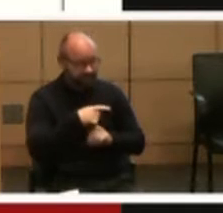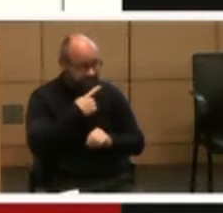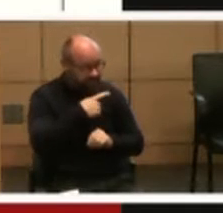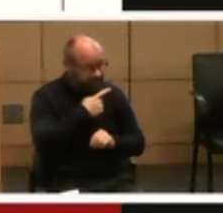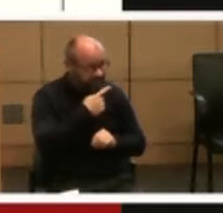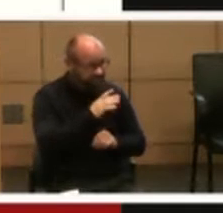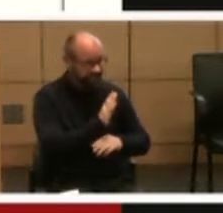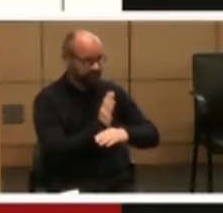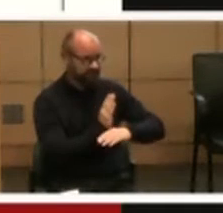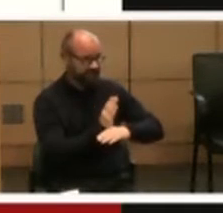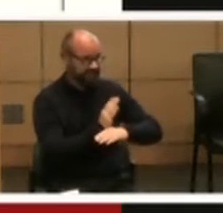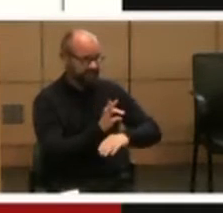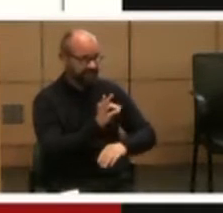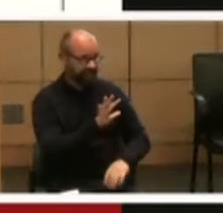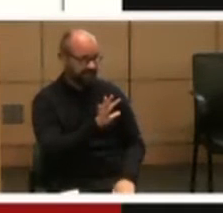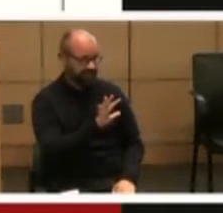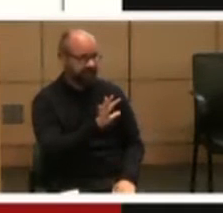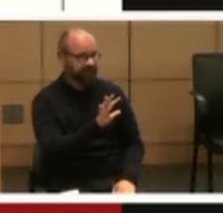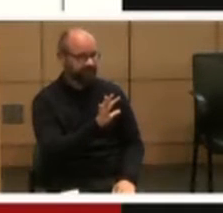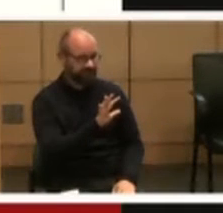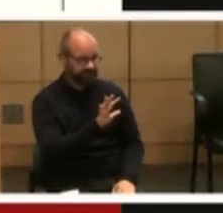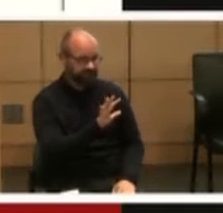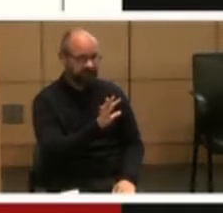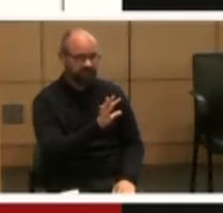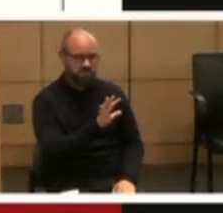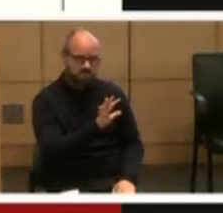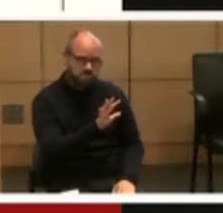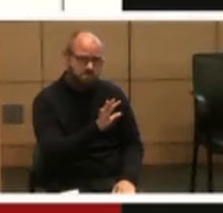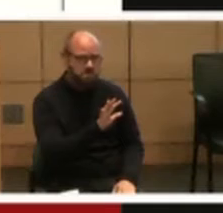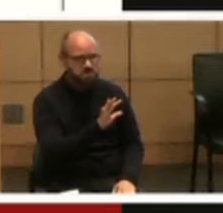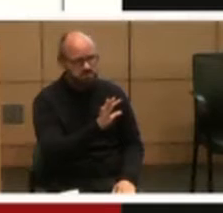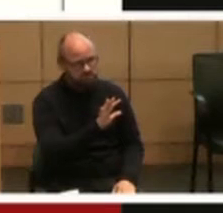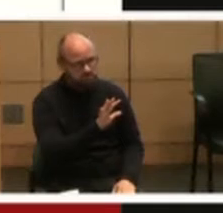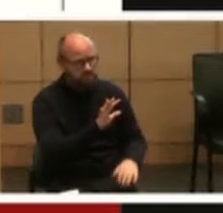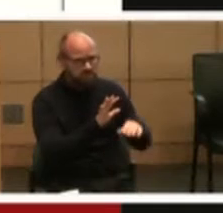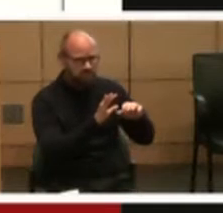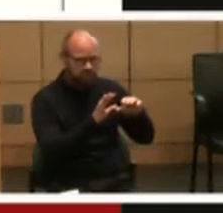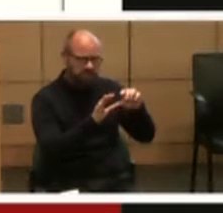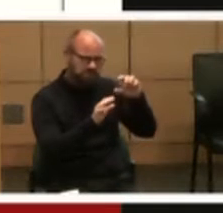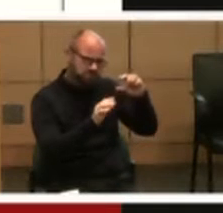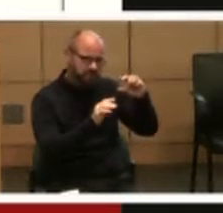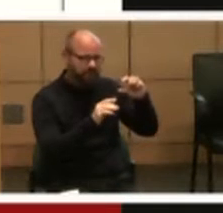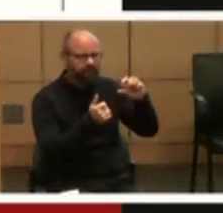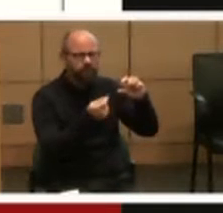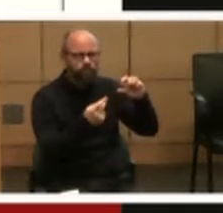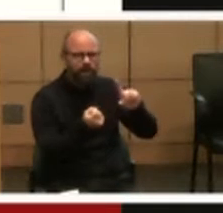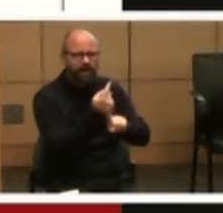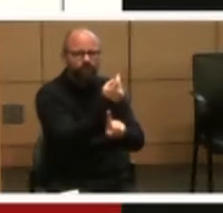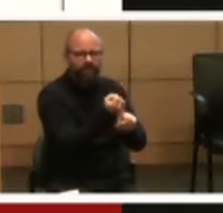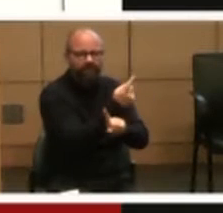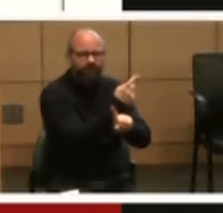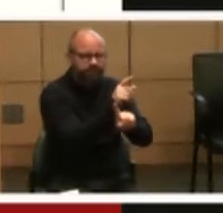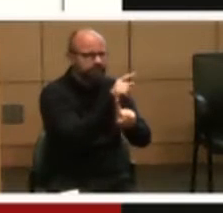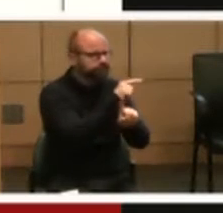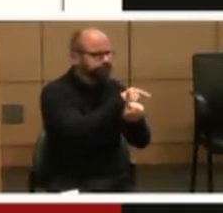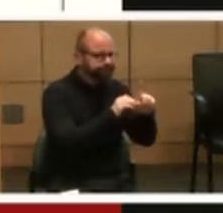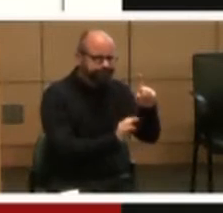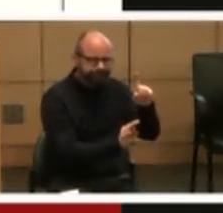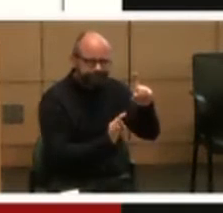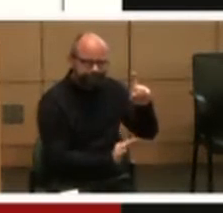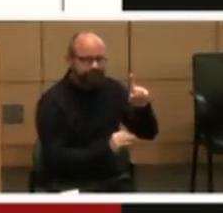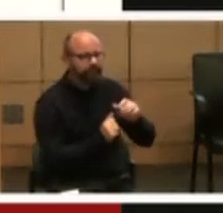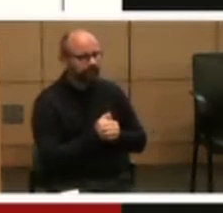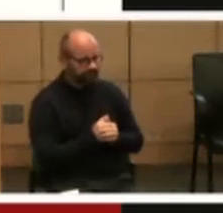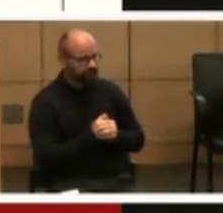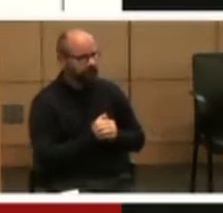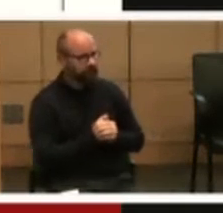is 95, and they have a pretty tight cluster. There are a couple outliers out there. But what was interesting